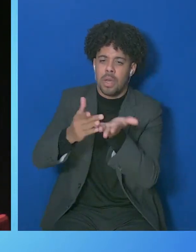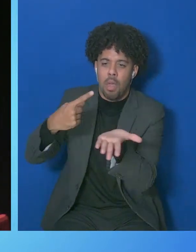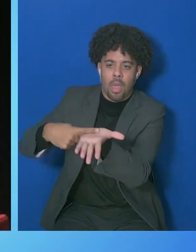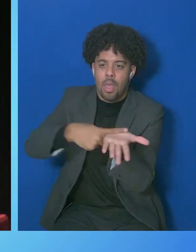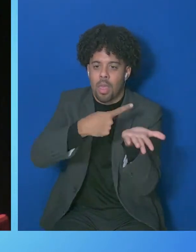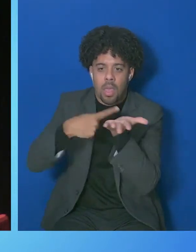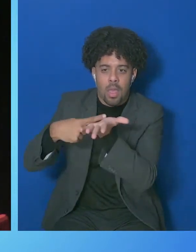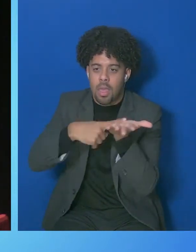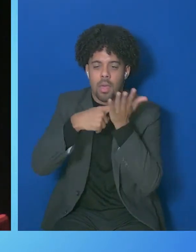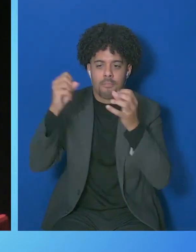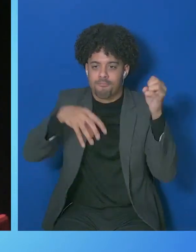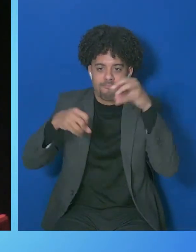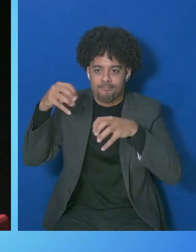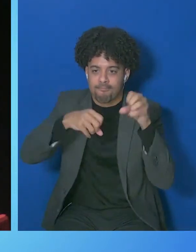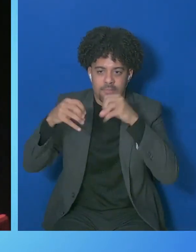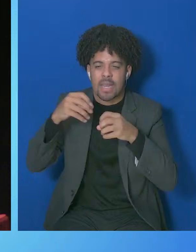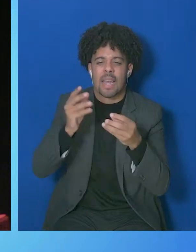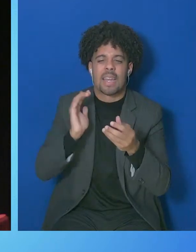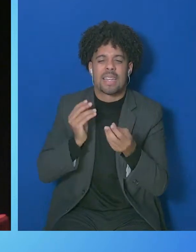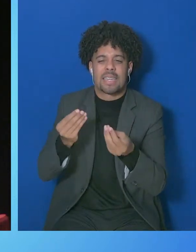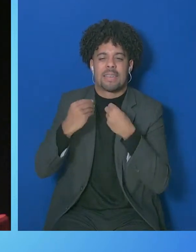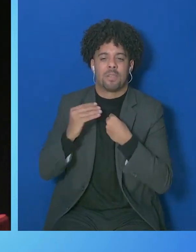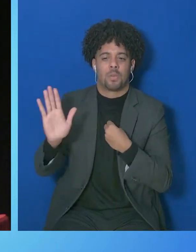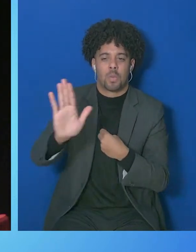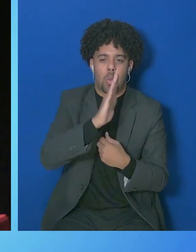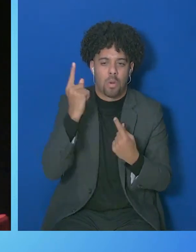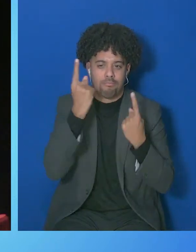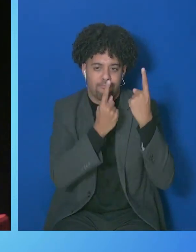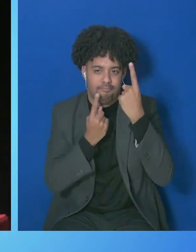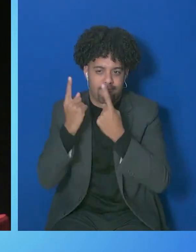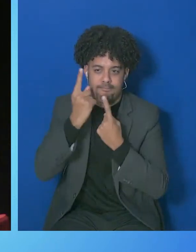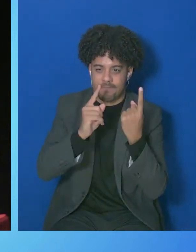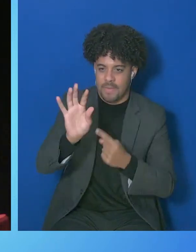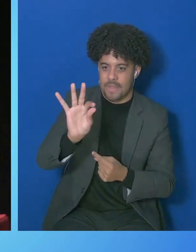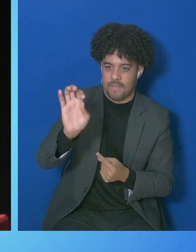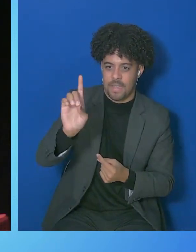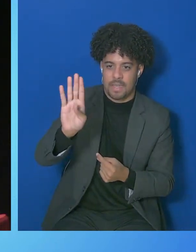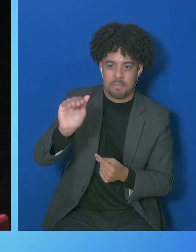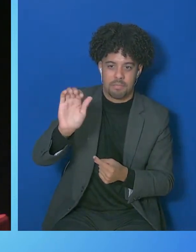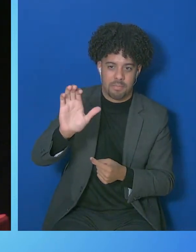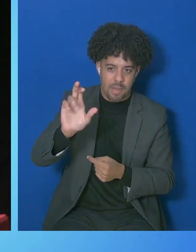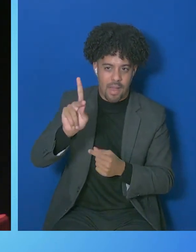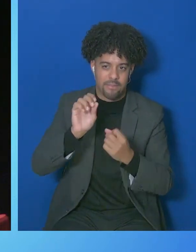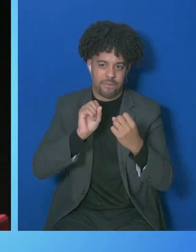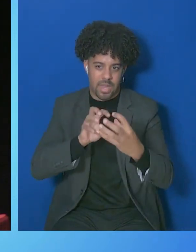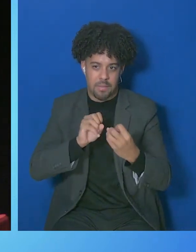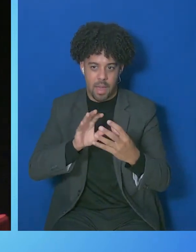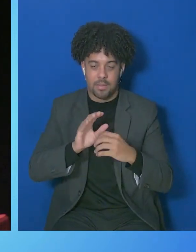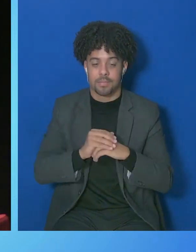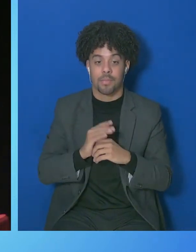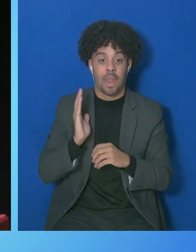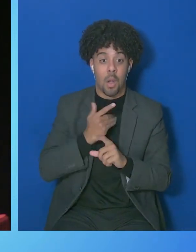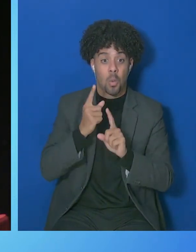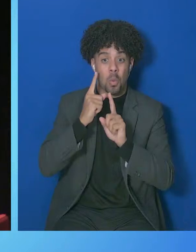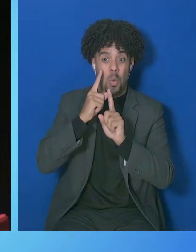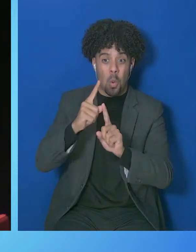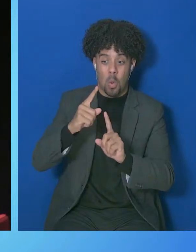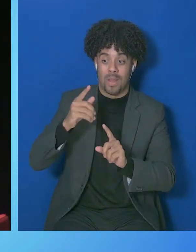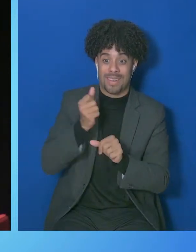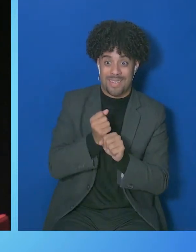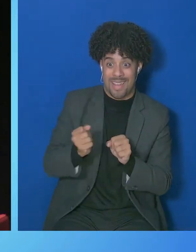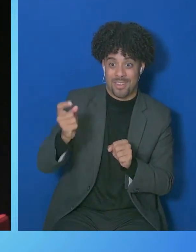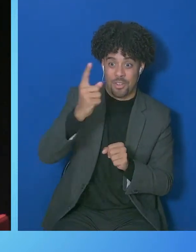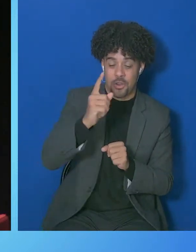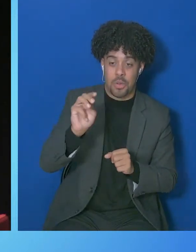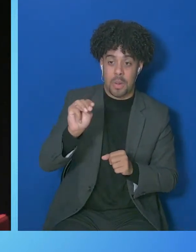goal is that at the May board meeting, you will have the strategic plan 2.0 ready